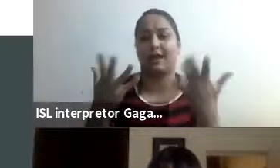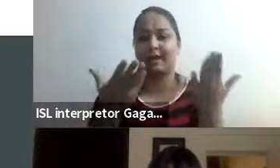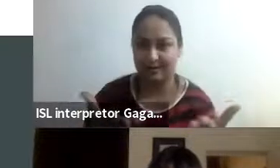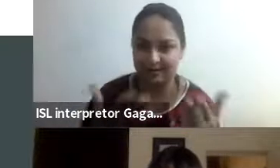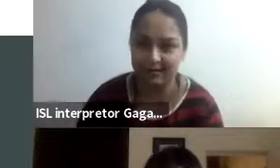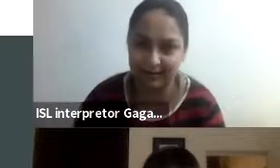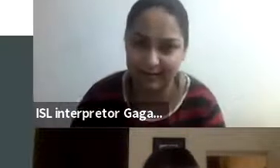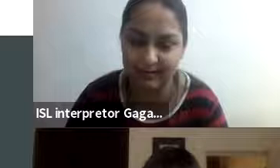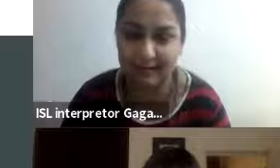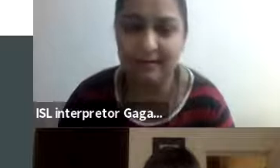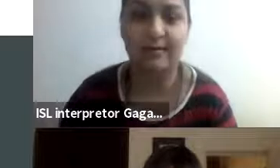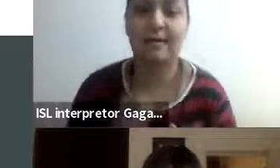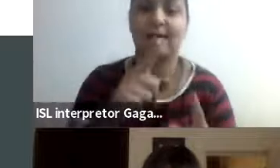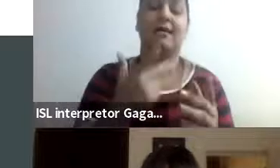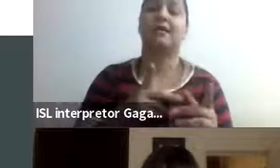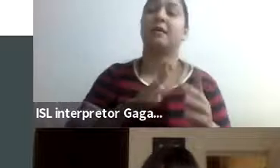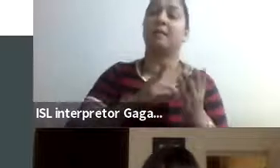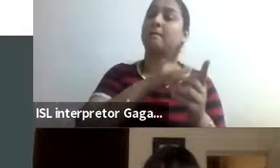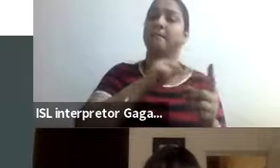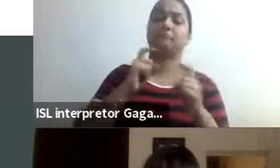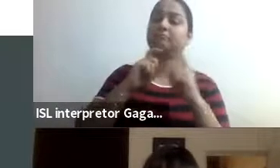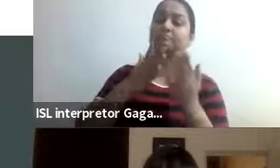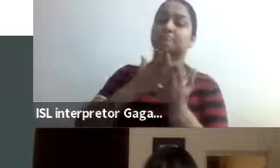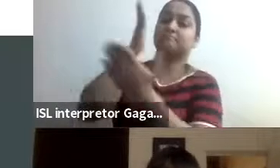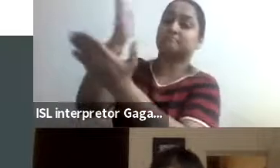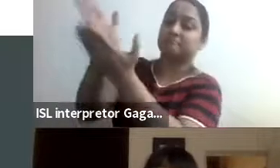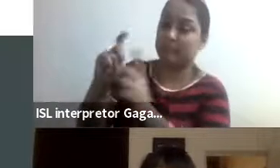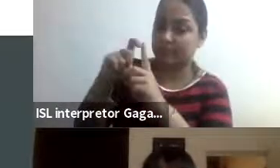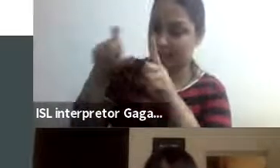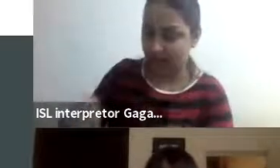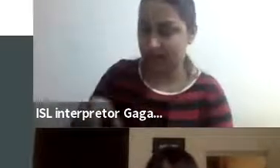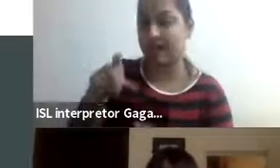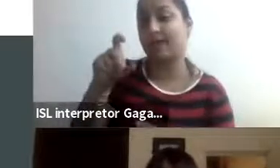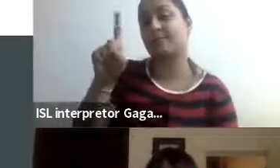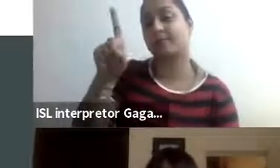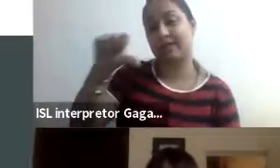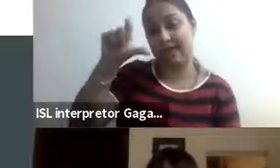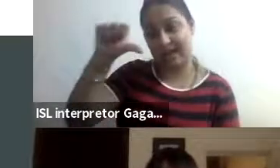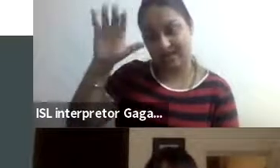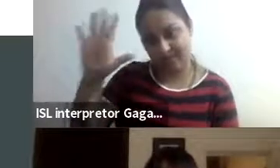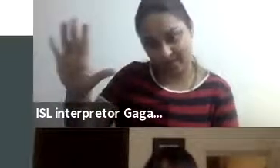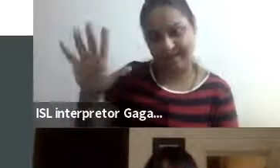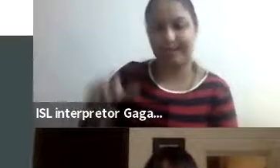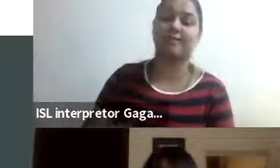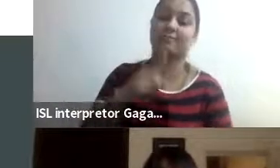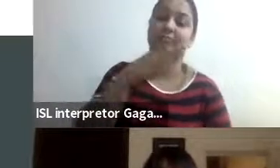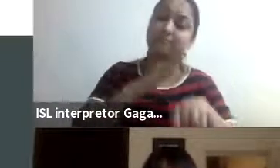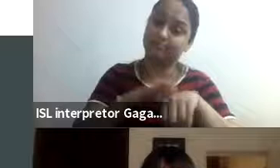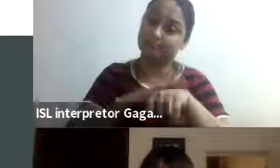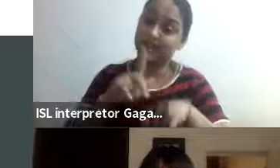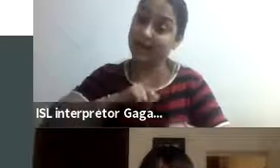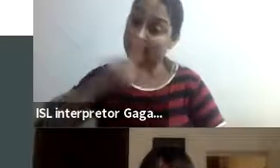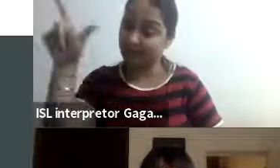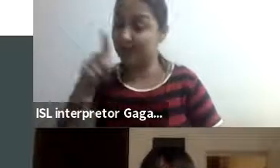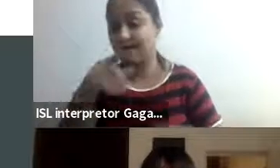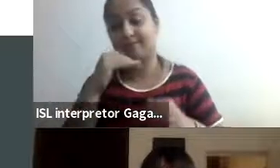um, she travels to Delhi in 1995, and when she travels to the city, as she experiences life, she